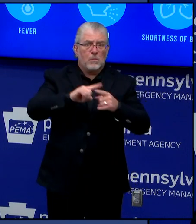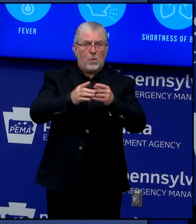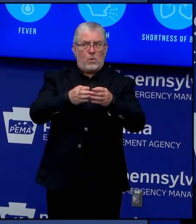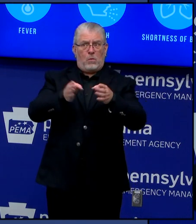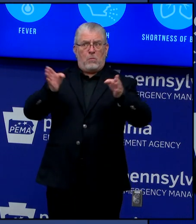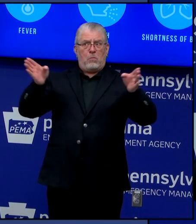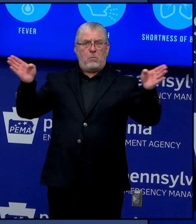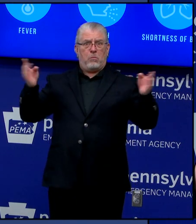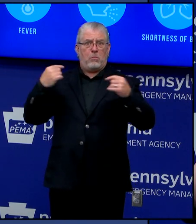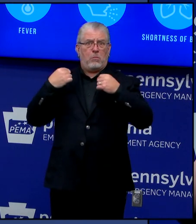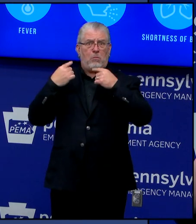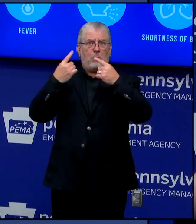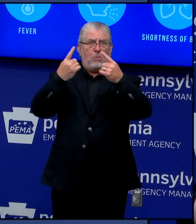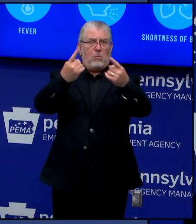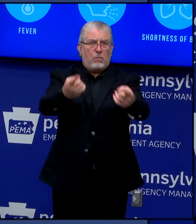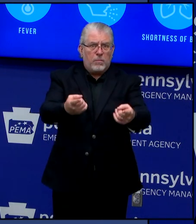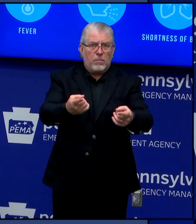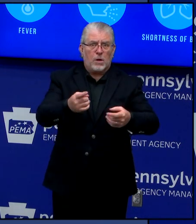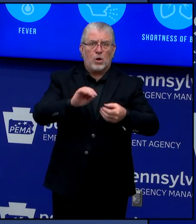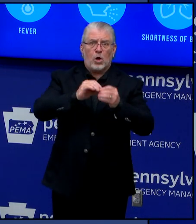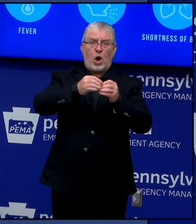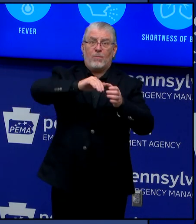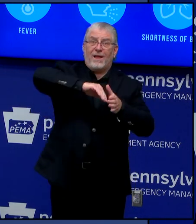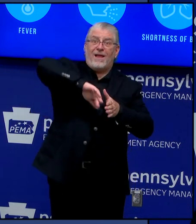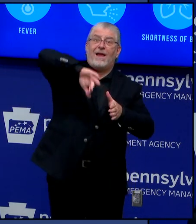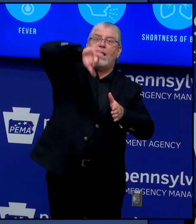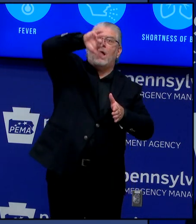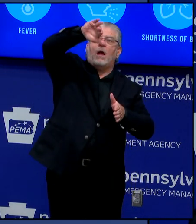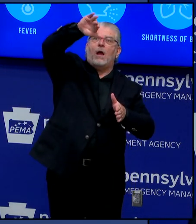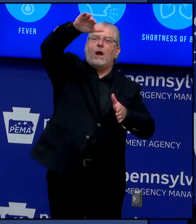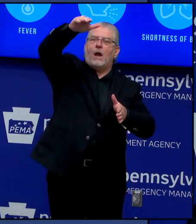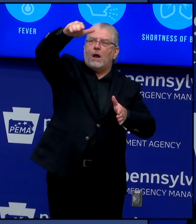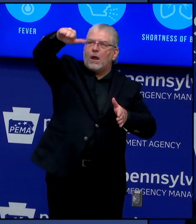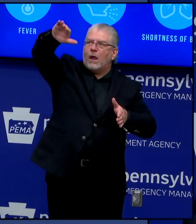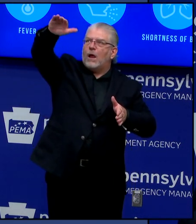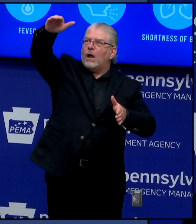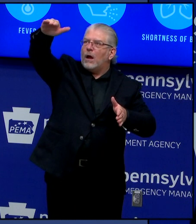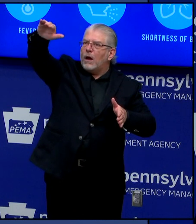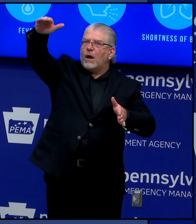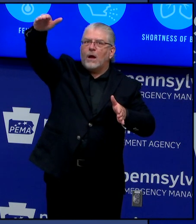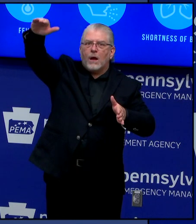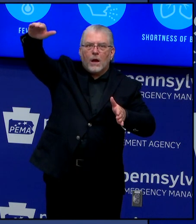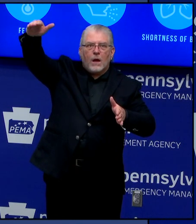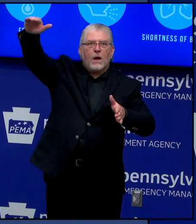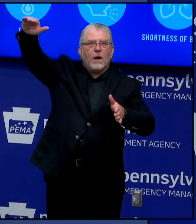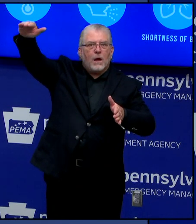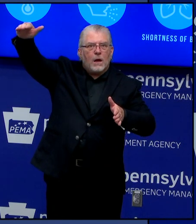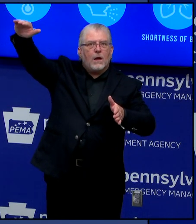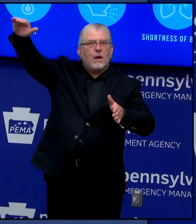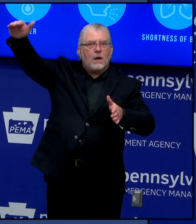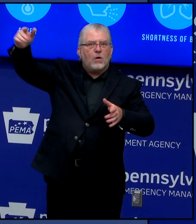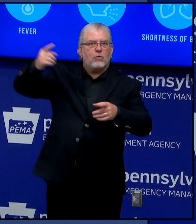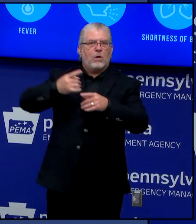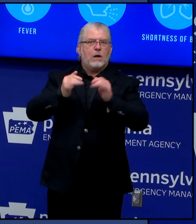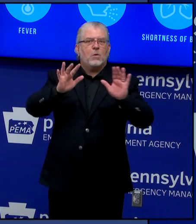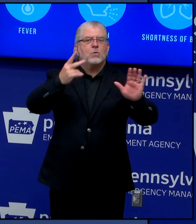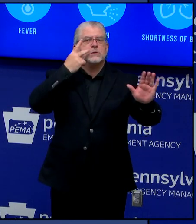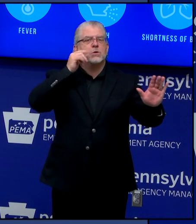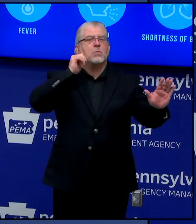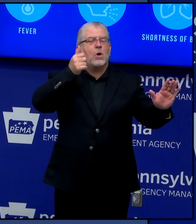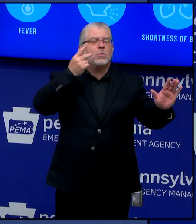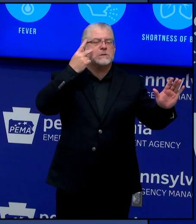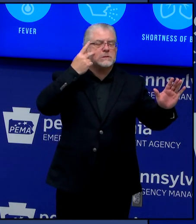over time continues to go down. We know today's was a little over 1,000. We'll see how tomorrow's is. From the Daily